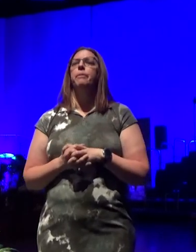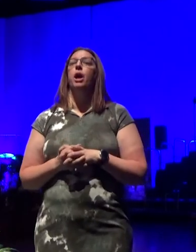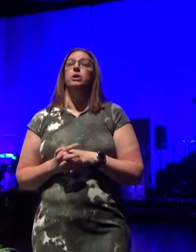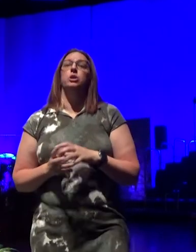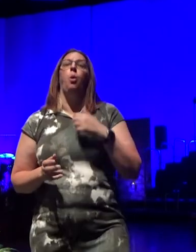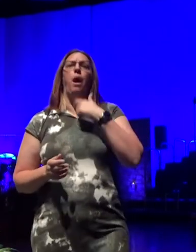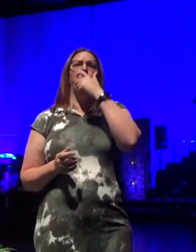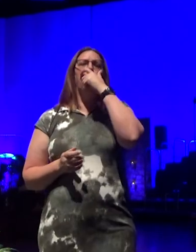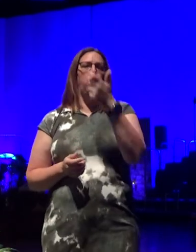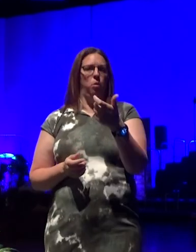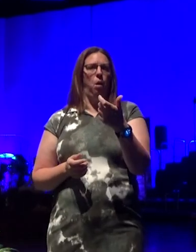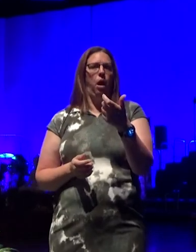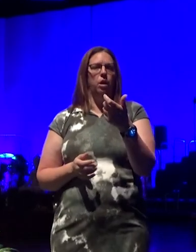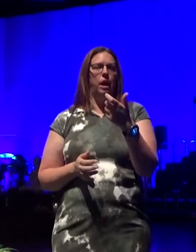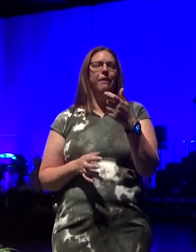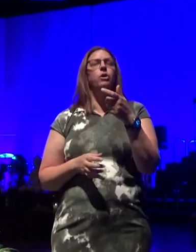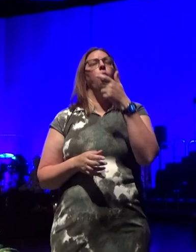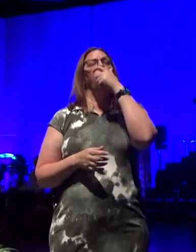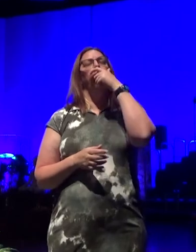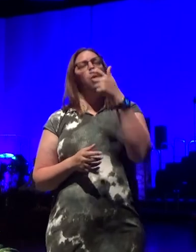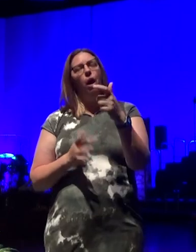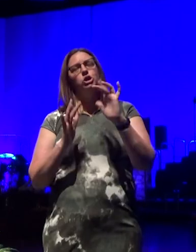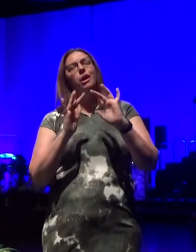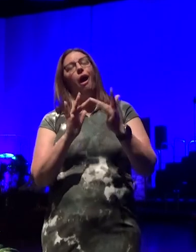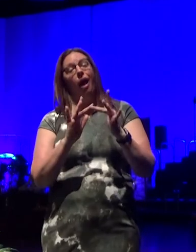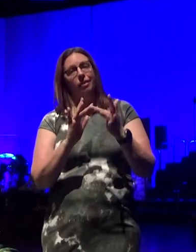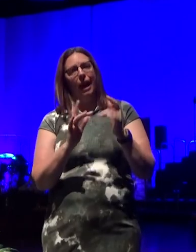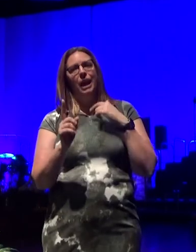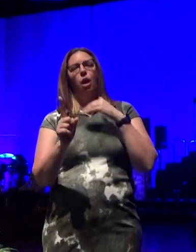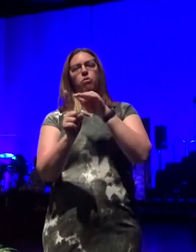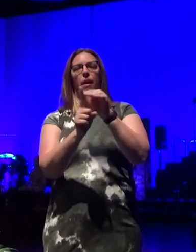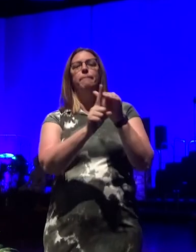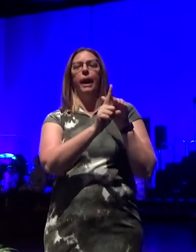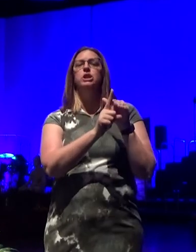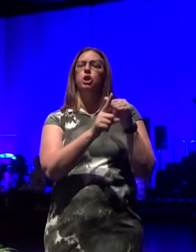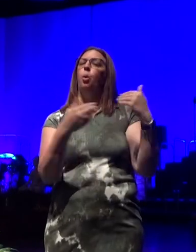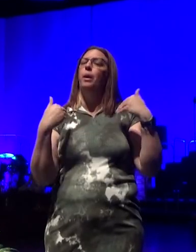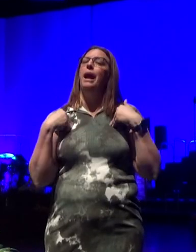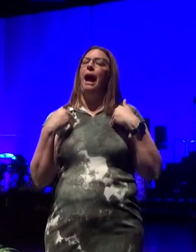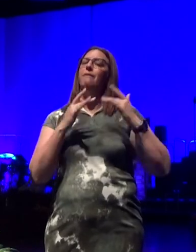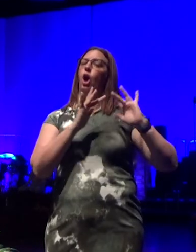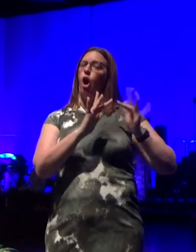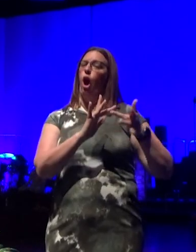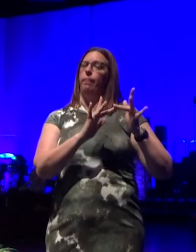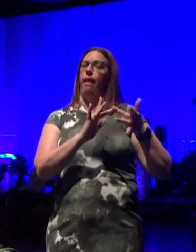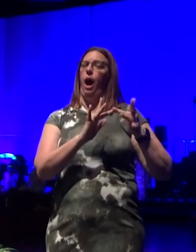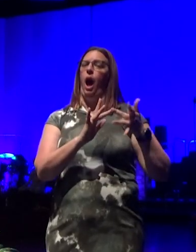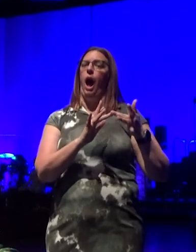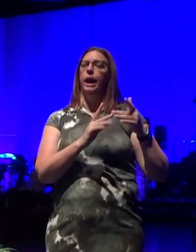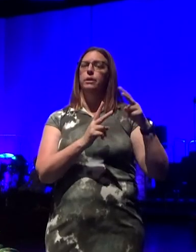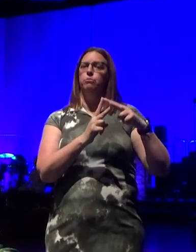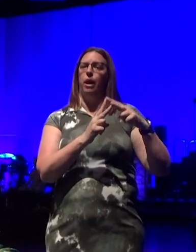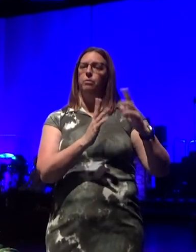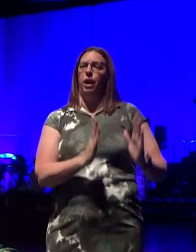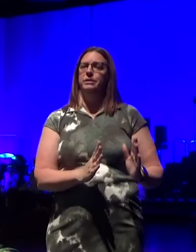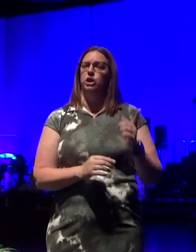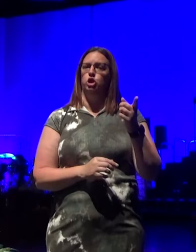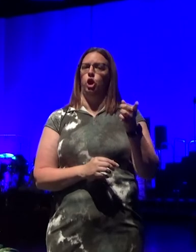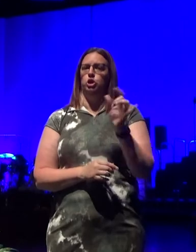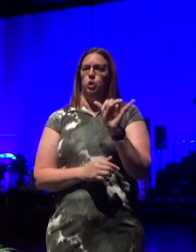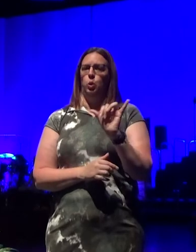practitioners as well, that if you click the link on our watch page on our website, you can be taken to a Zoom room to receive affirmative prayer.